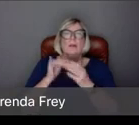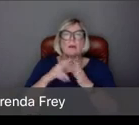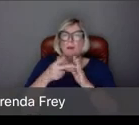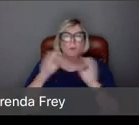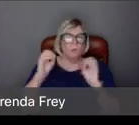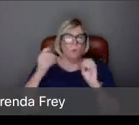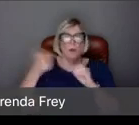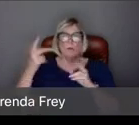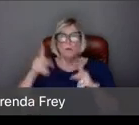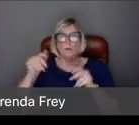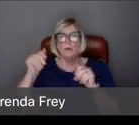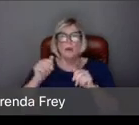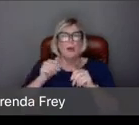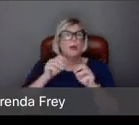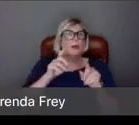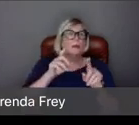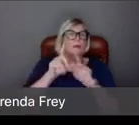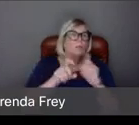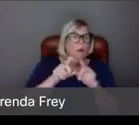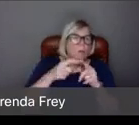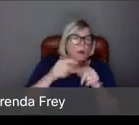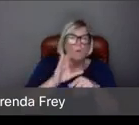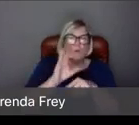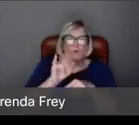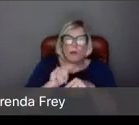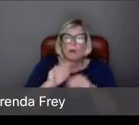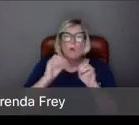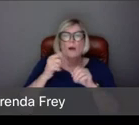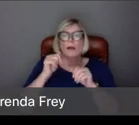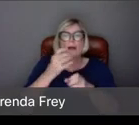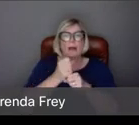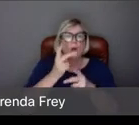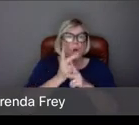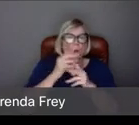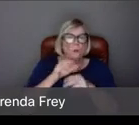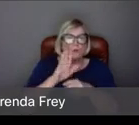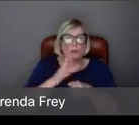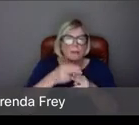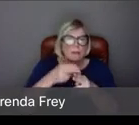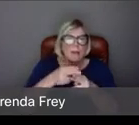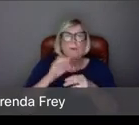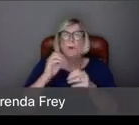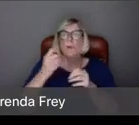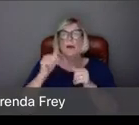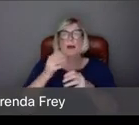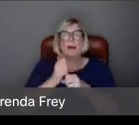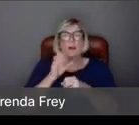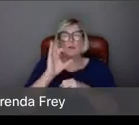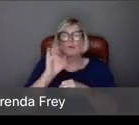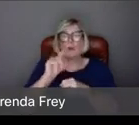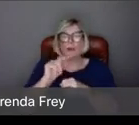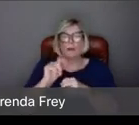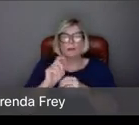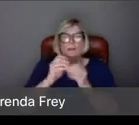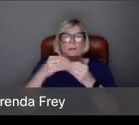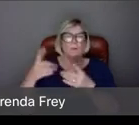can put an inquiry on your credit. No one can obtain a loan in your name. No one can get any credit issued to them because you're going to put a PIN